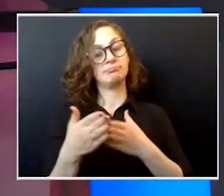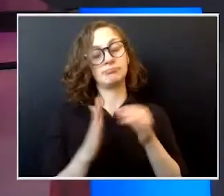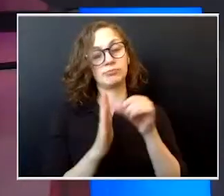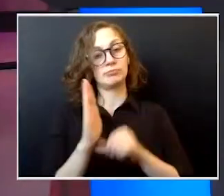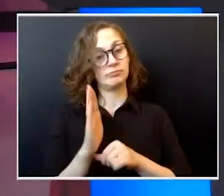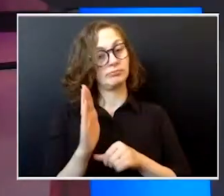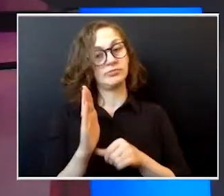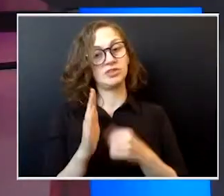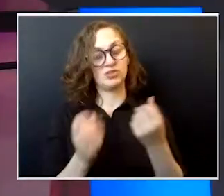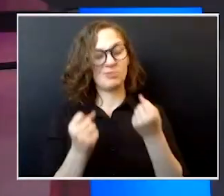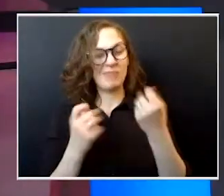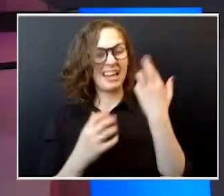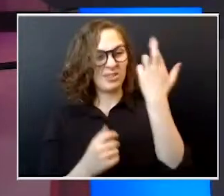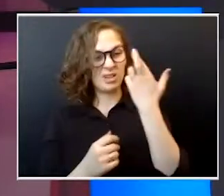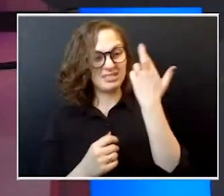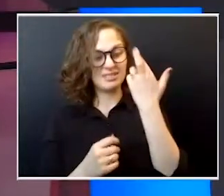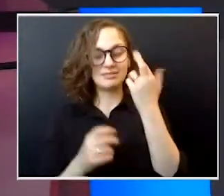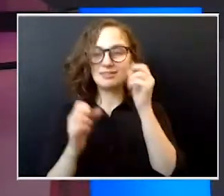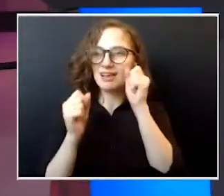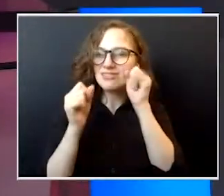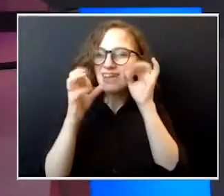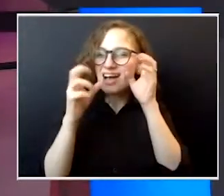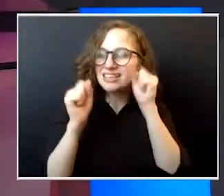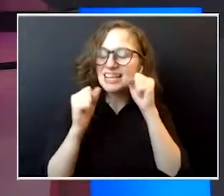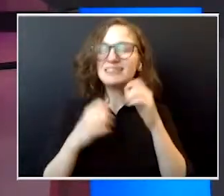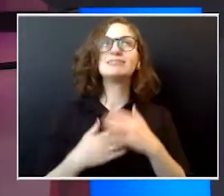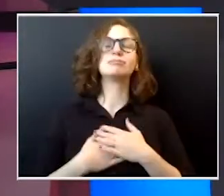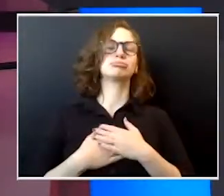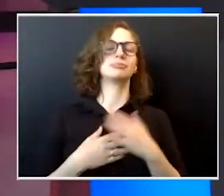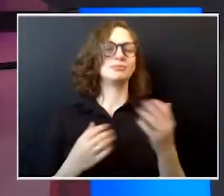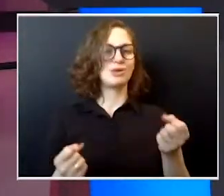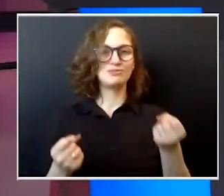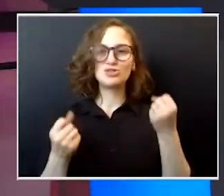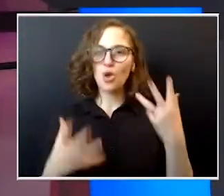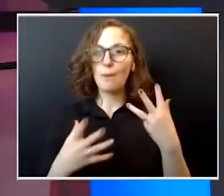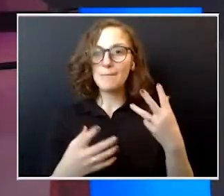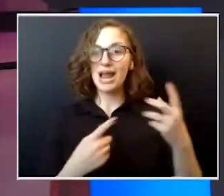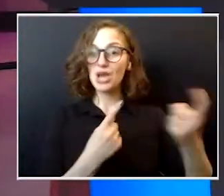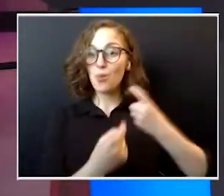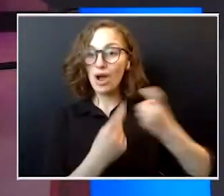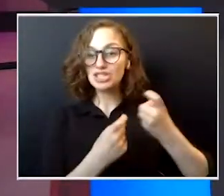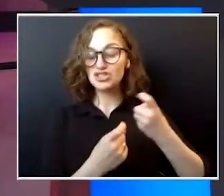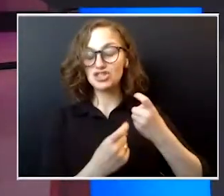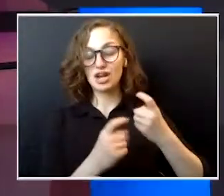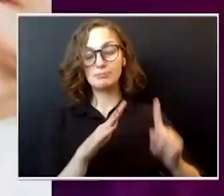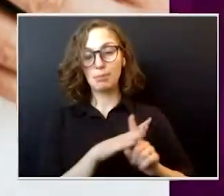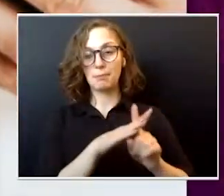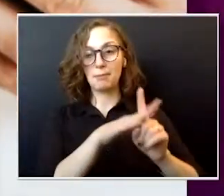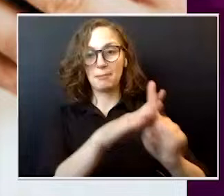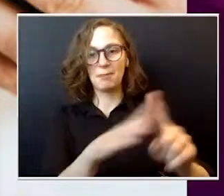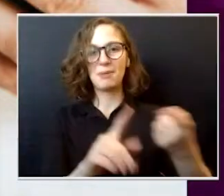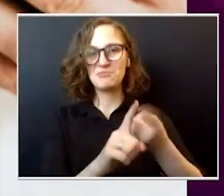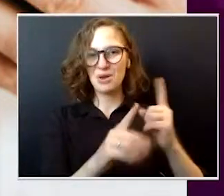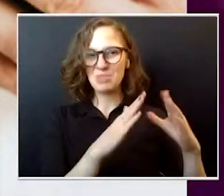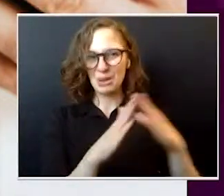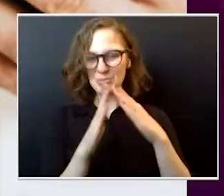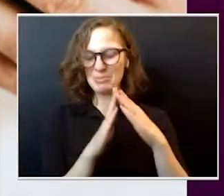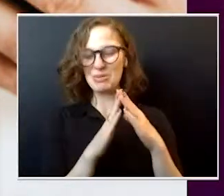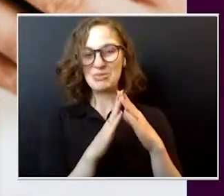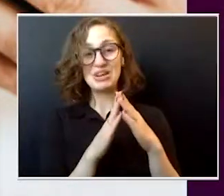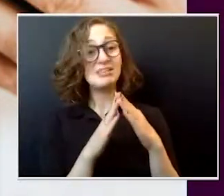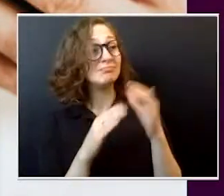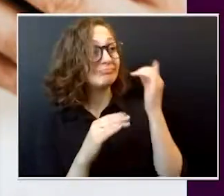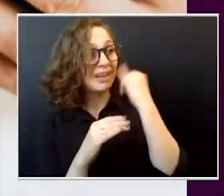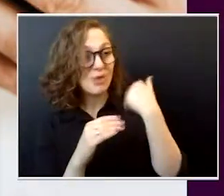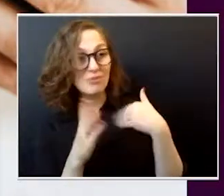It's fascinating. We have so many questions coming in from our community, so I want to get to our community questions. You can send them to us in real